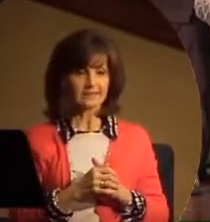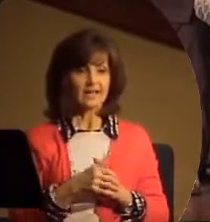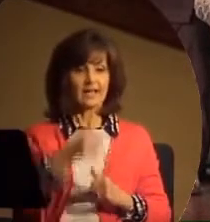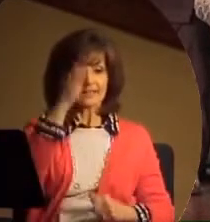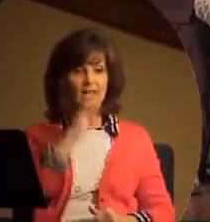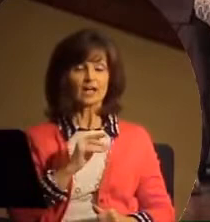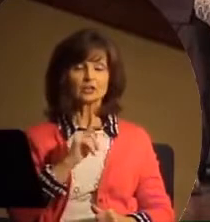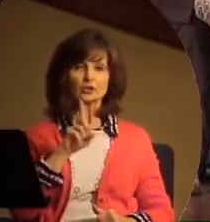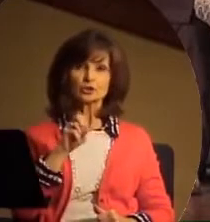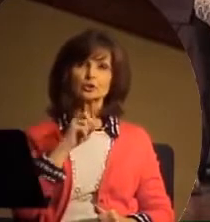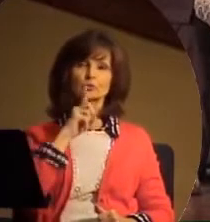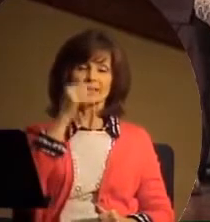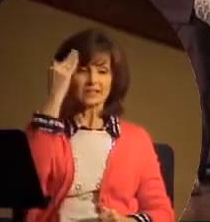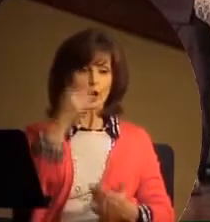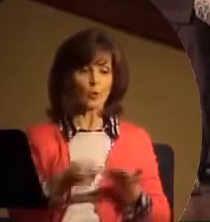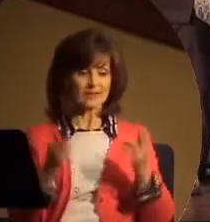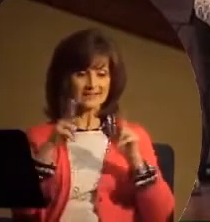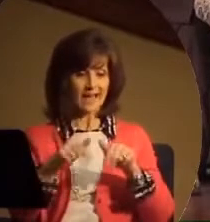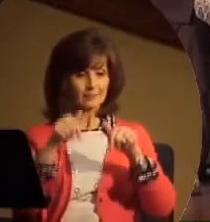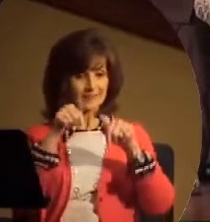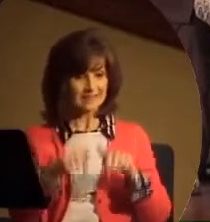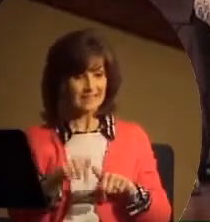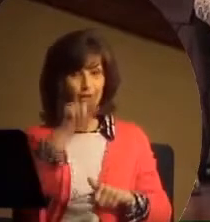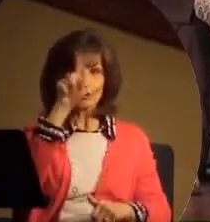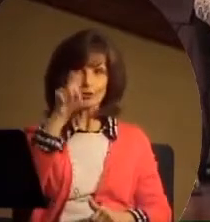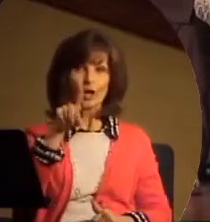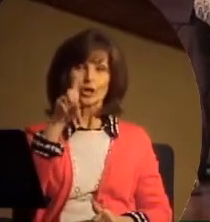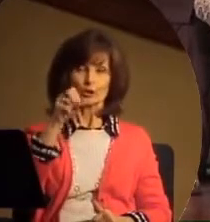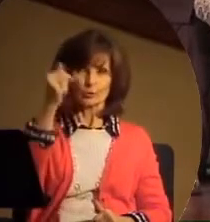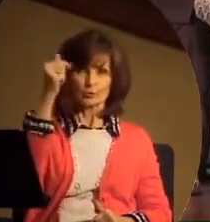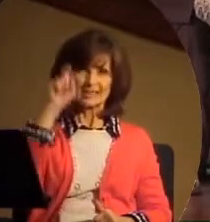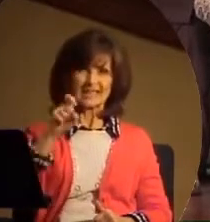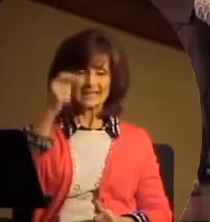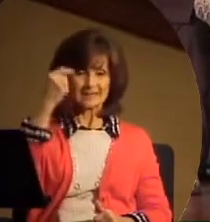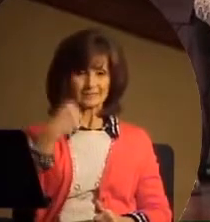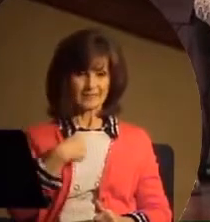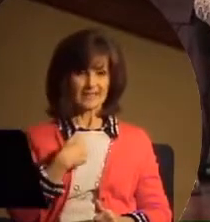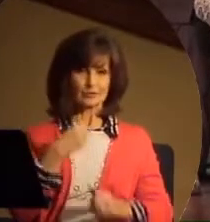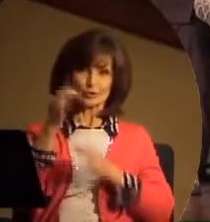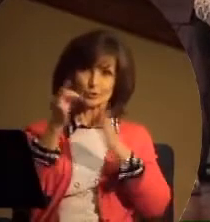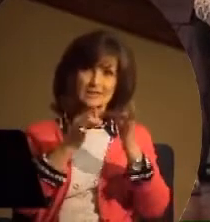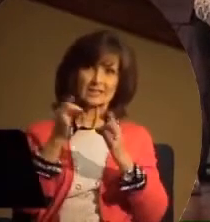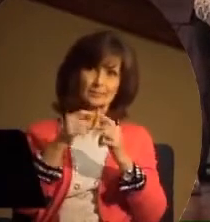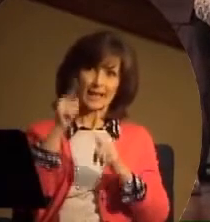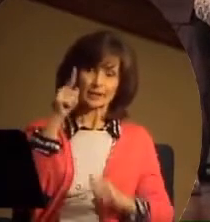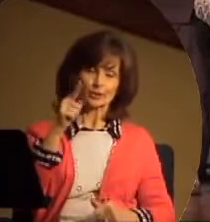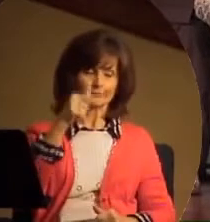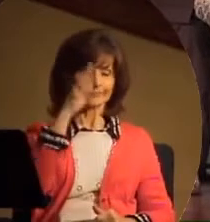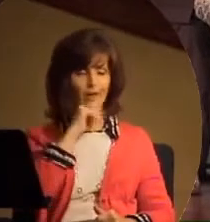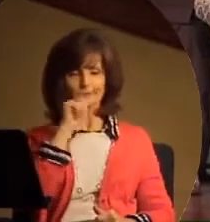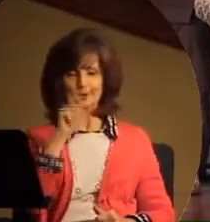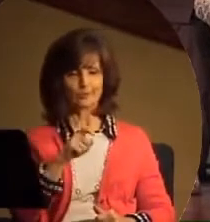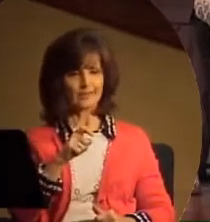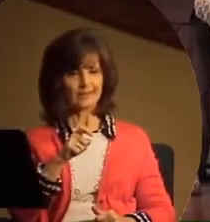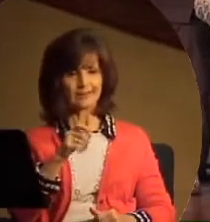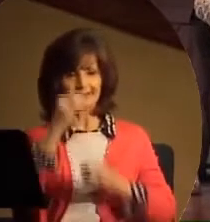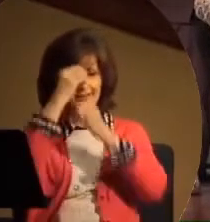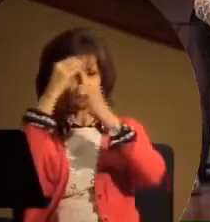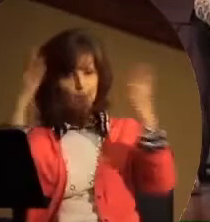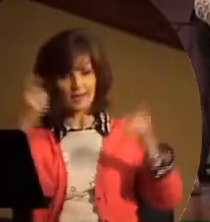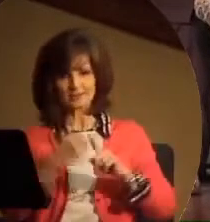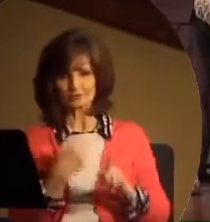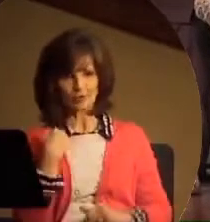you really know what's going on down here? Do you need me to inform you? God don't need any information from you and me. He